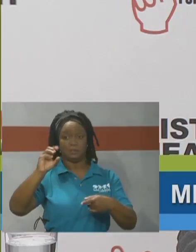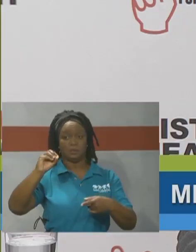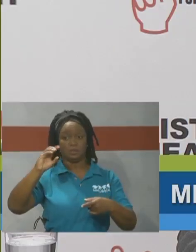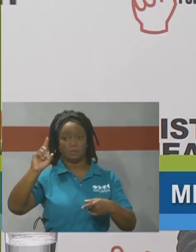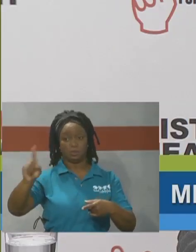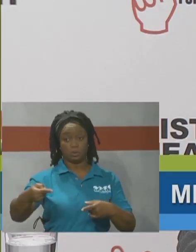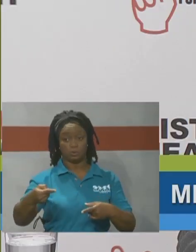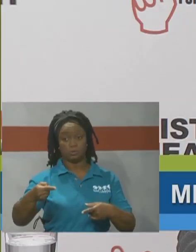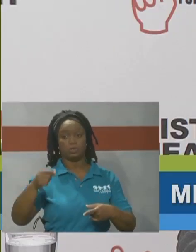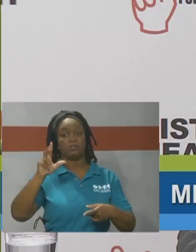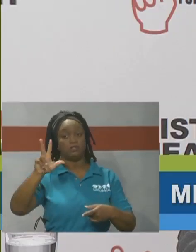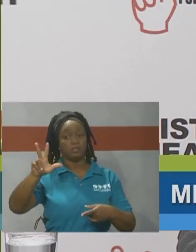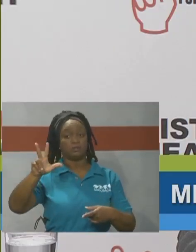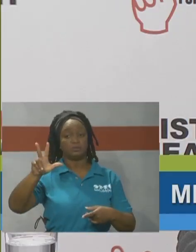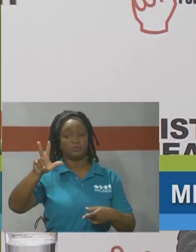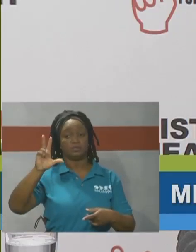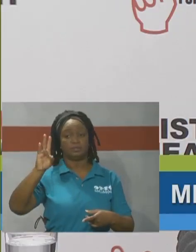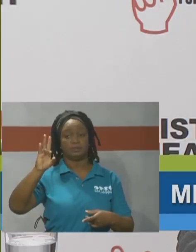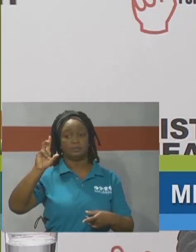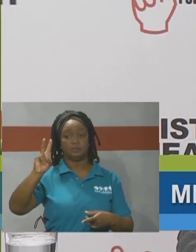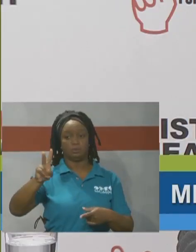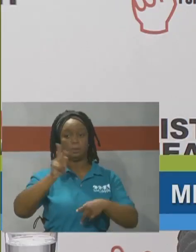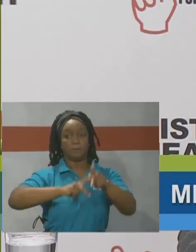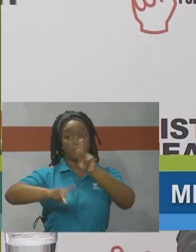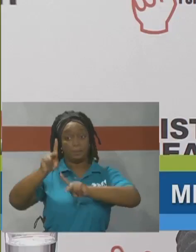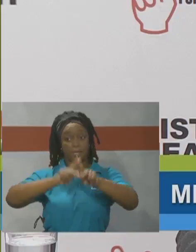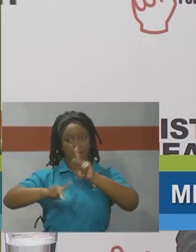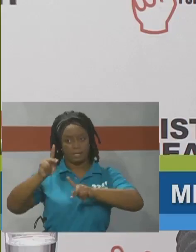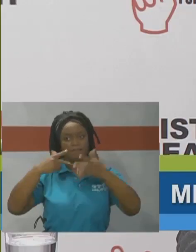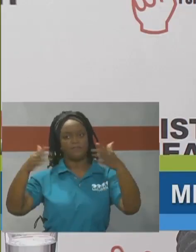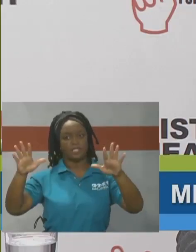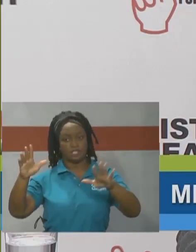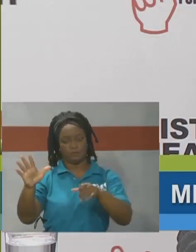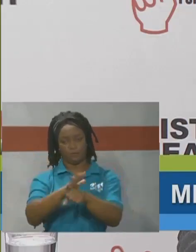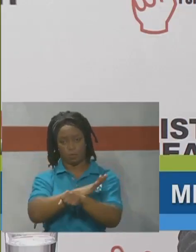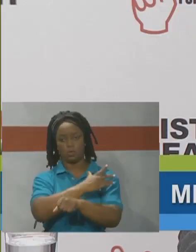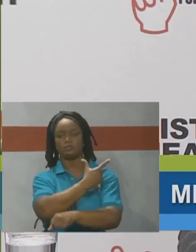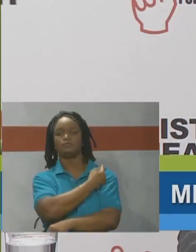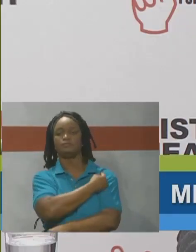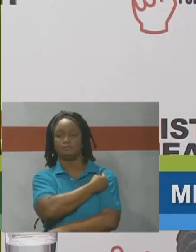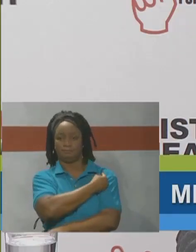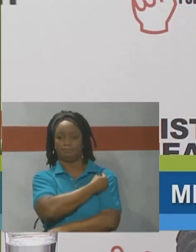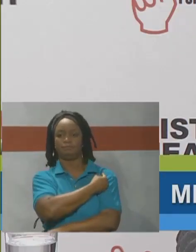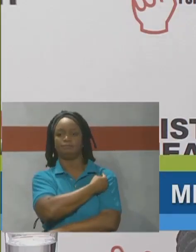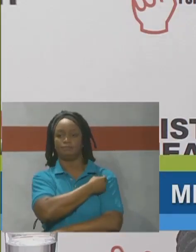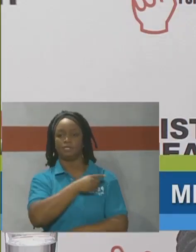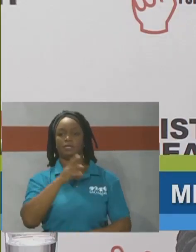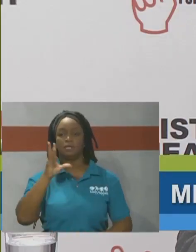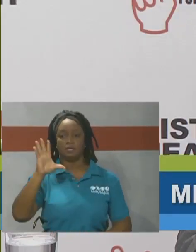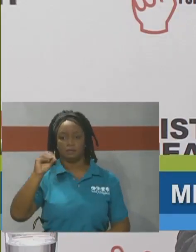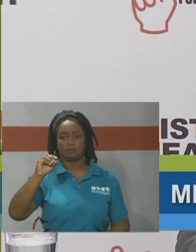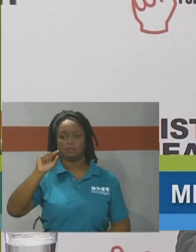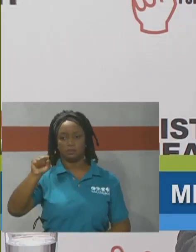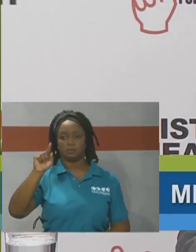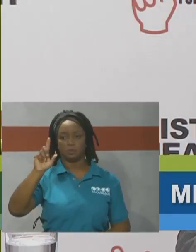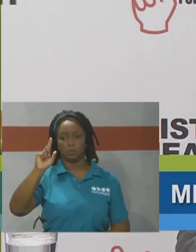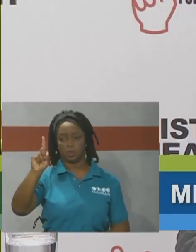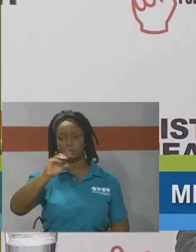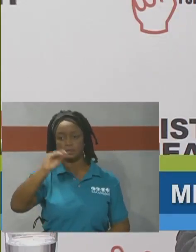701,372 persons are considered fully vaccinated, which is about 50.1% of the